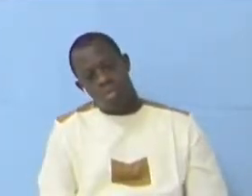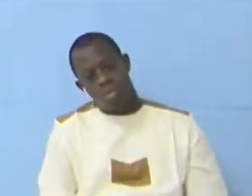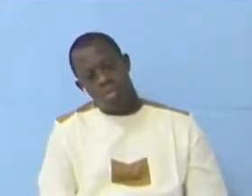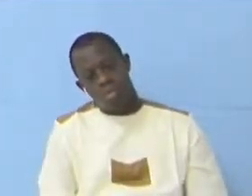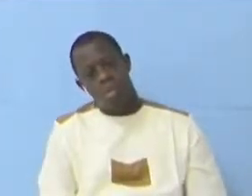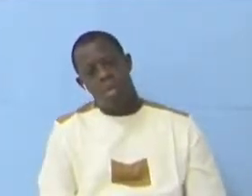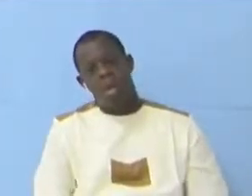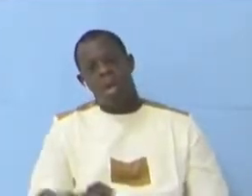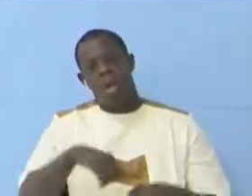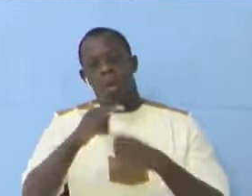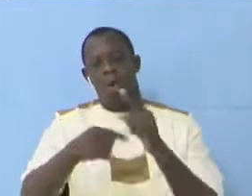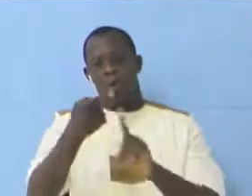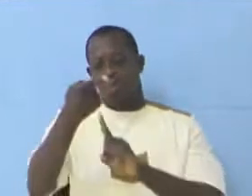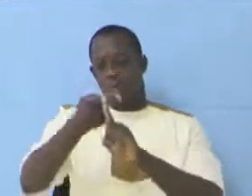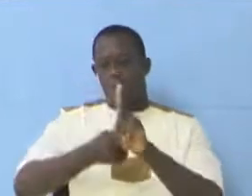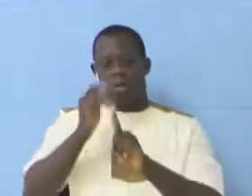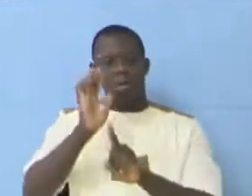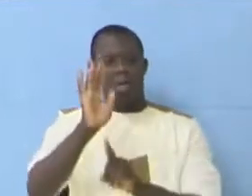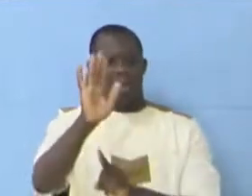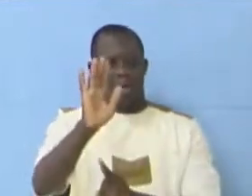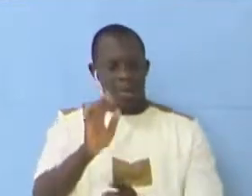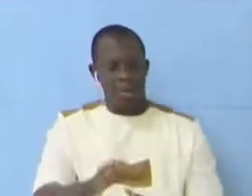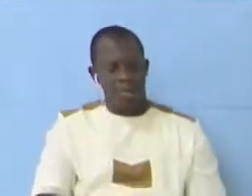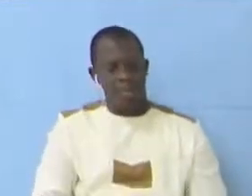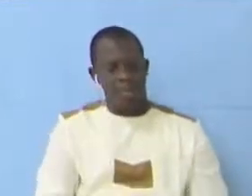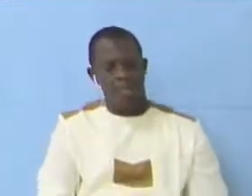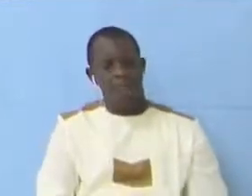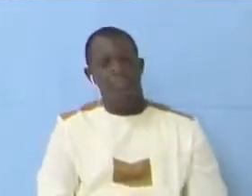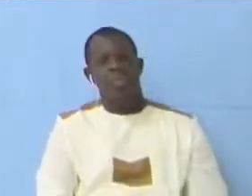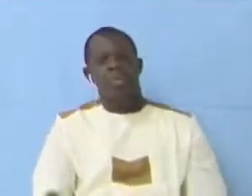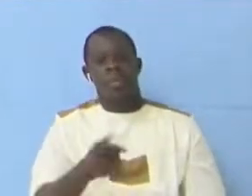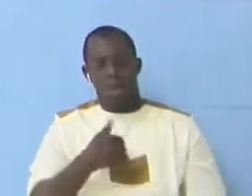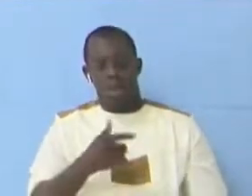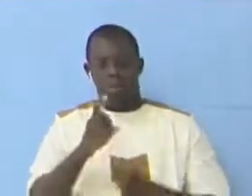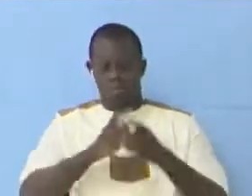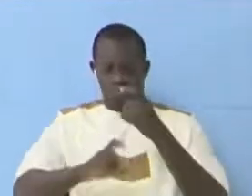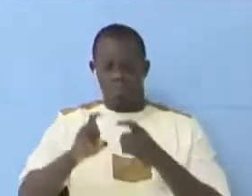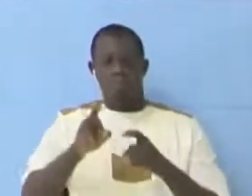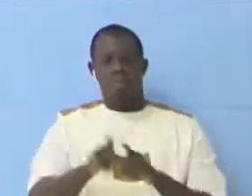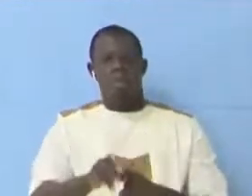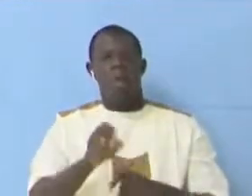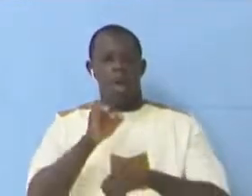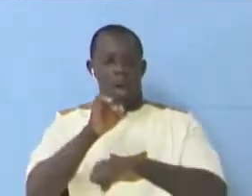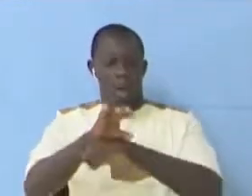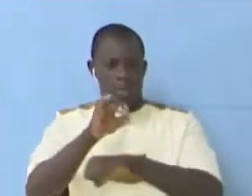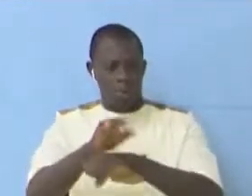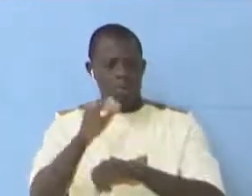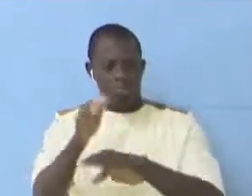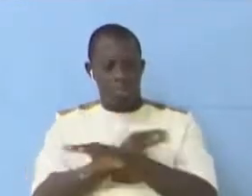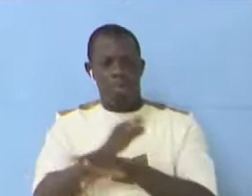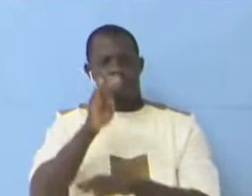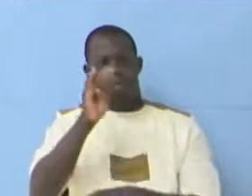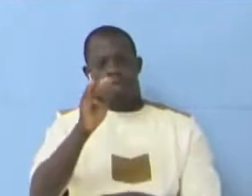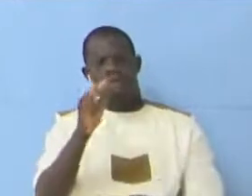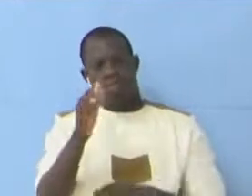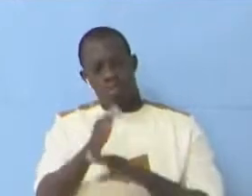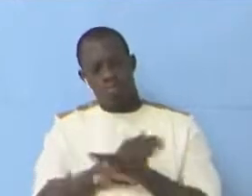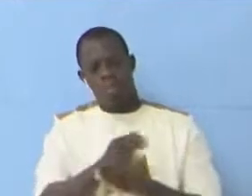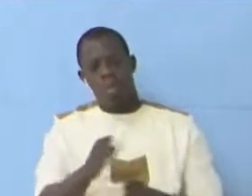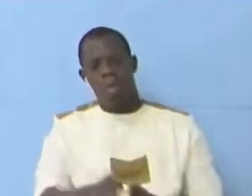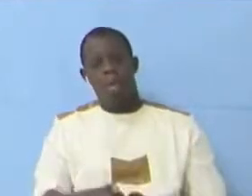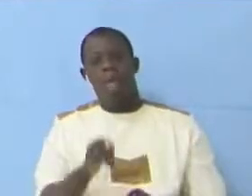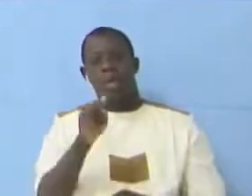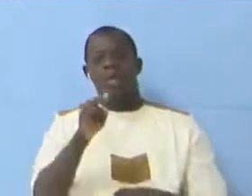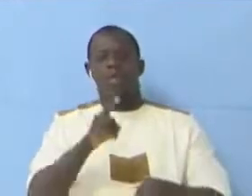About a month later, gannaaw weer gannaaw loolu. I was again cautioned. daldi woon nañ ma tegaati tamit.